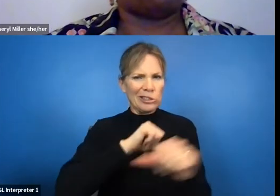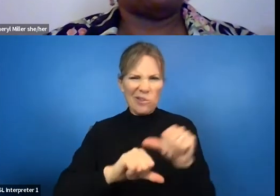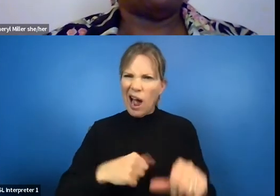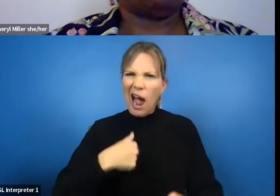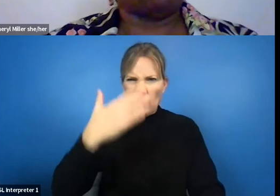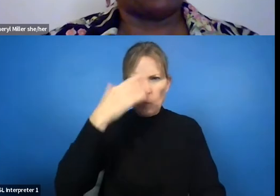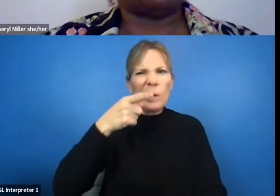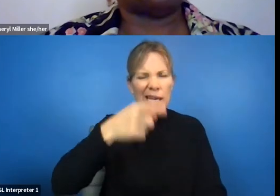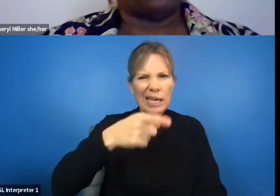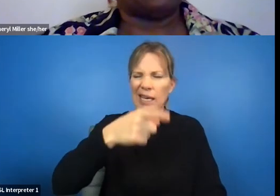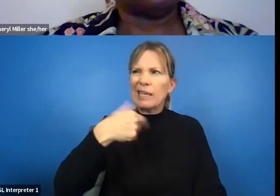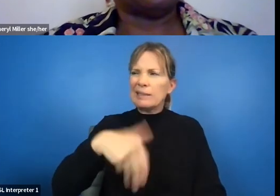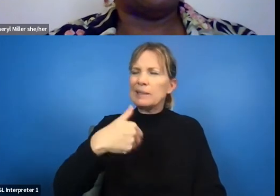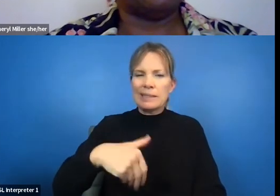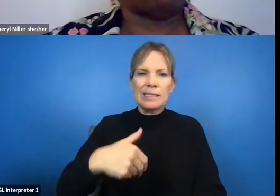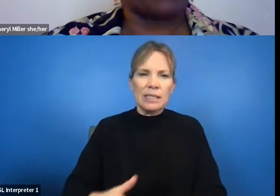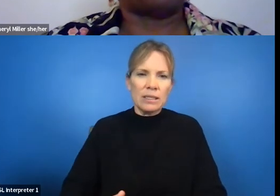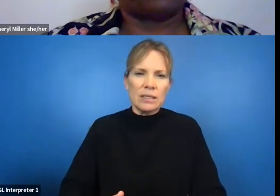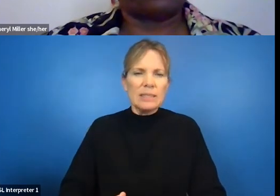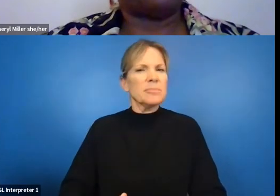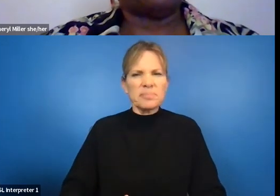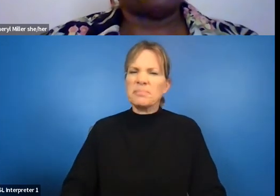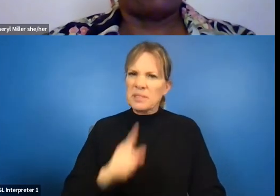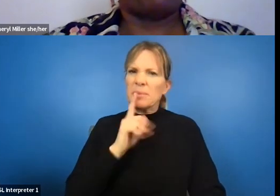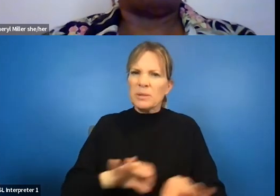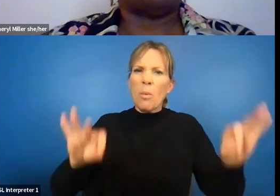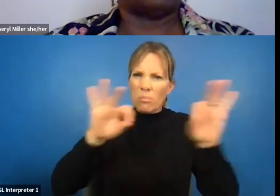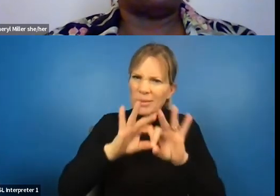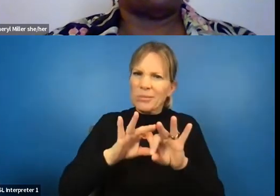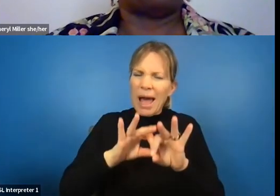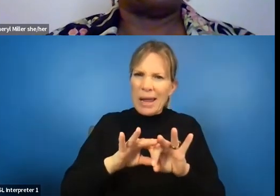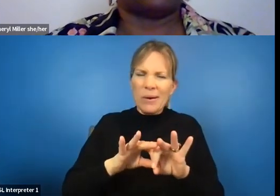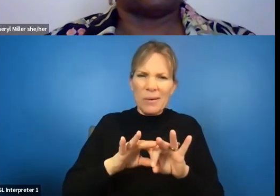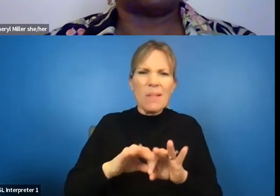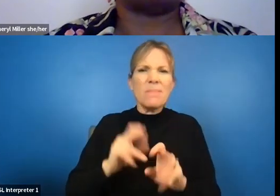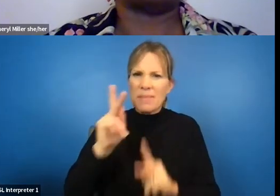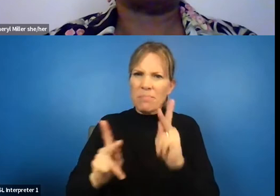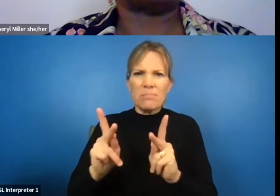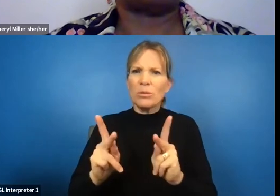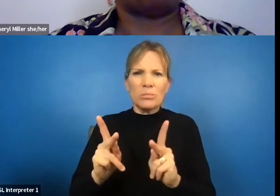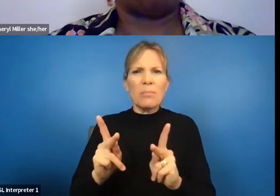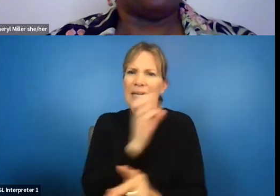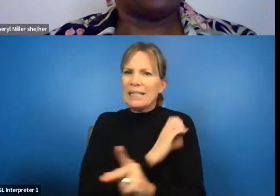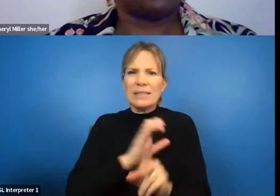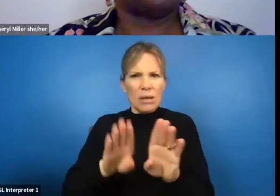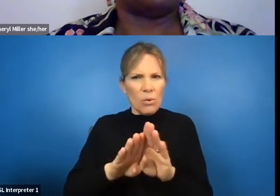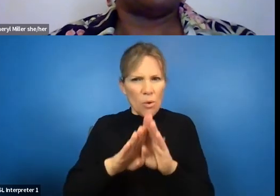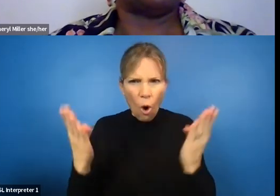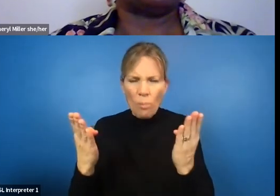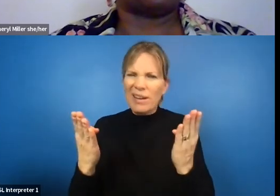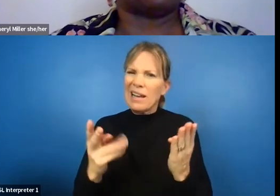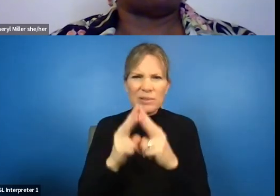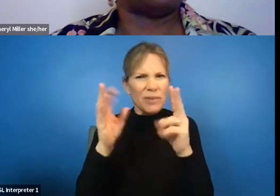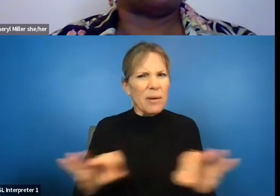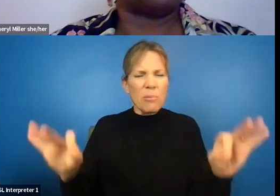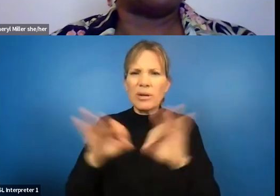how much it mattered, that the public clinics mattered. And